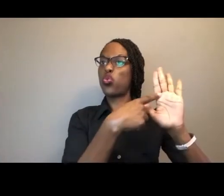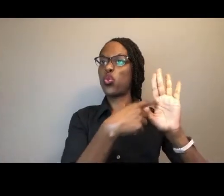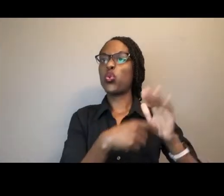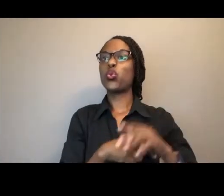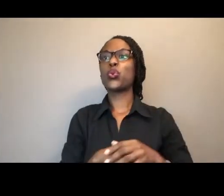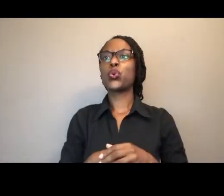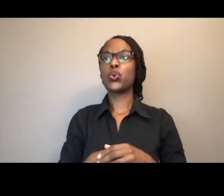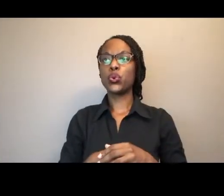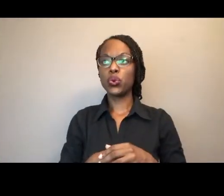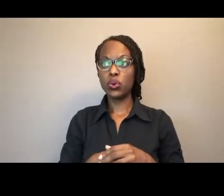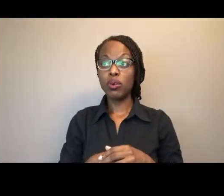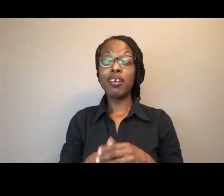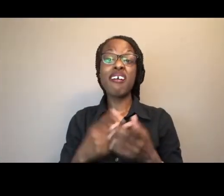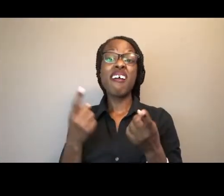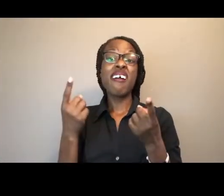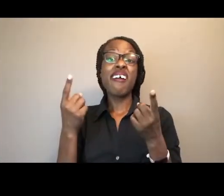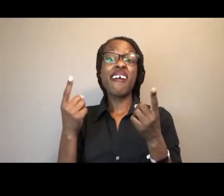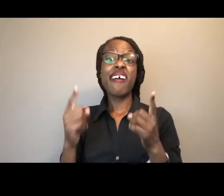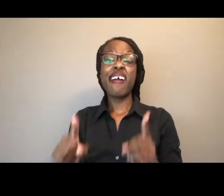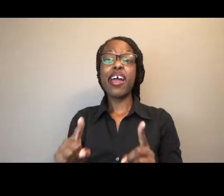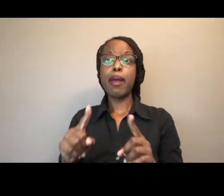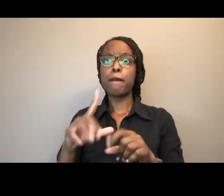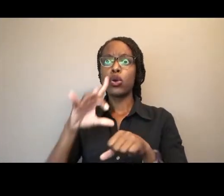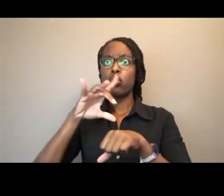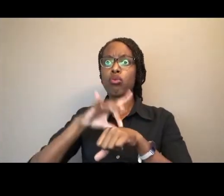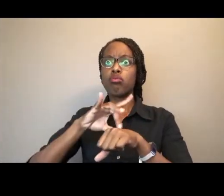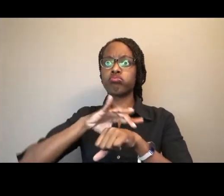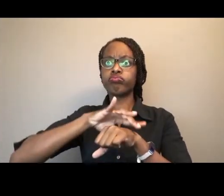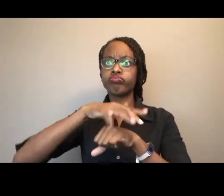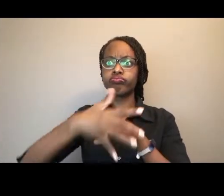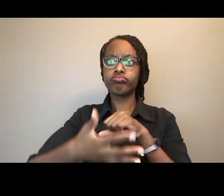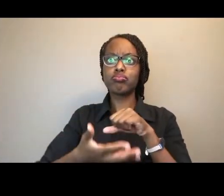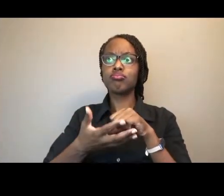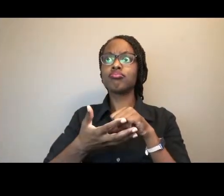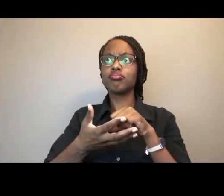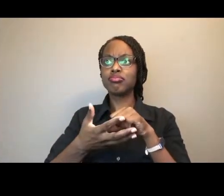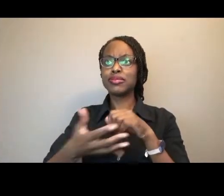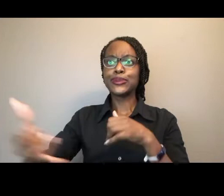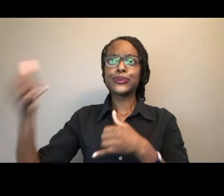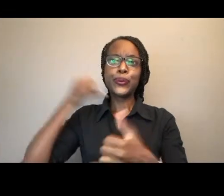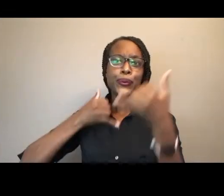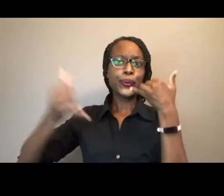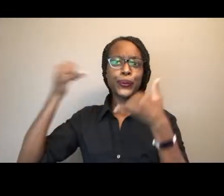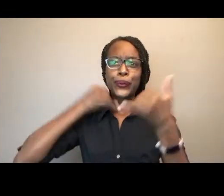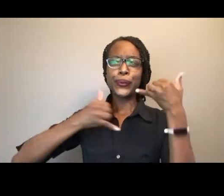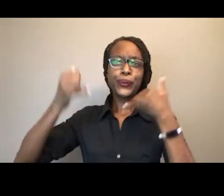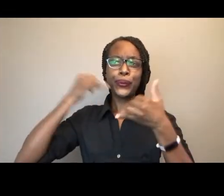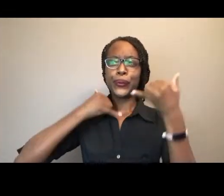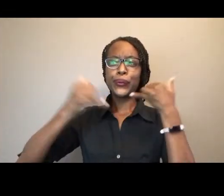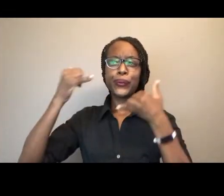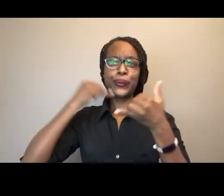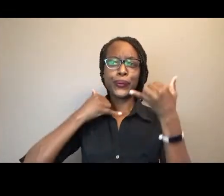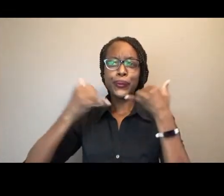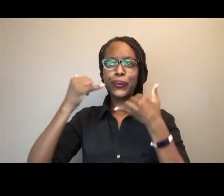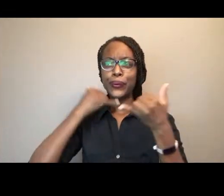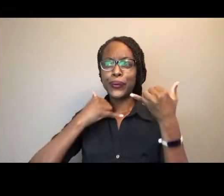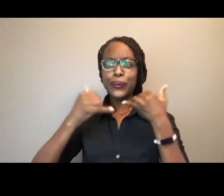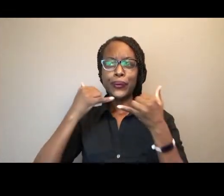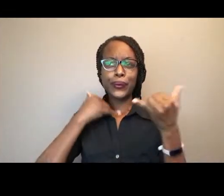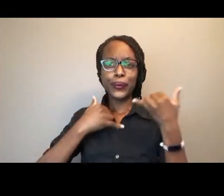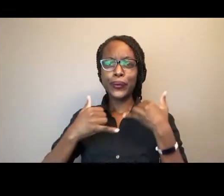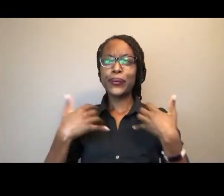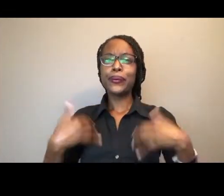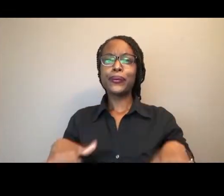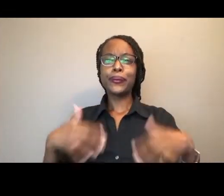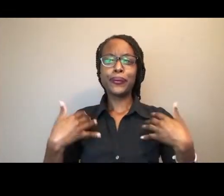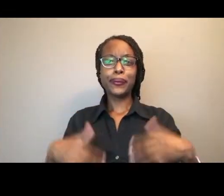getting phone calls from everybody all over the world, all